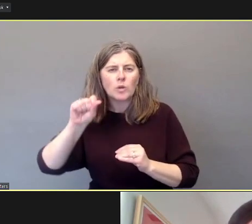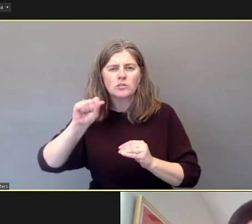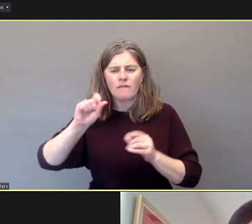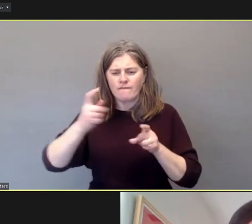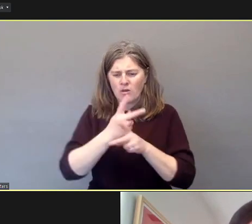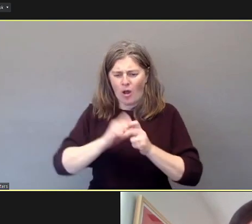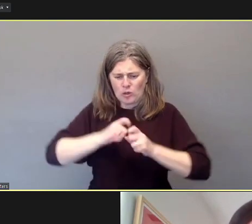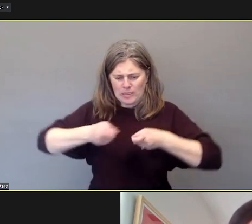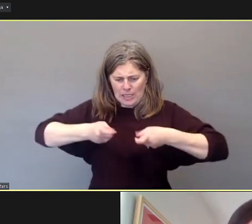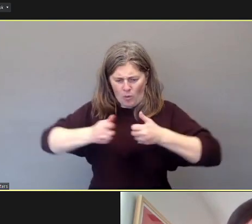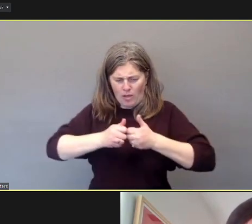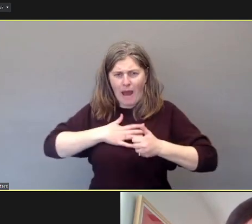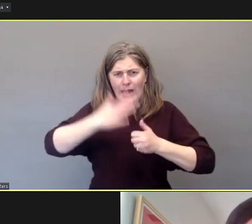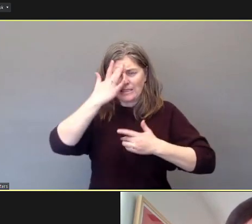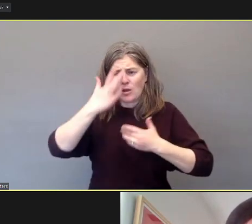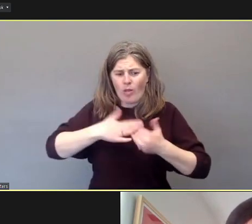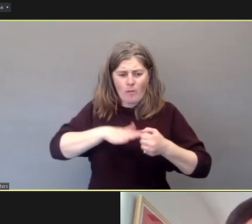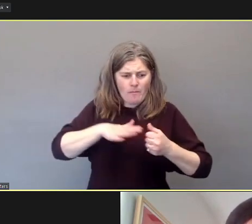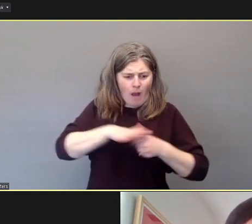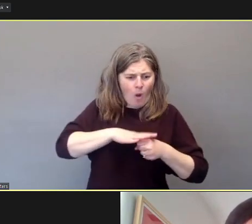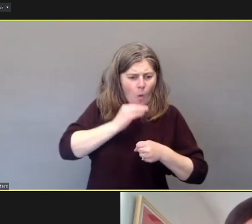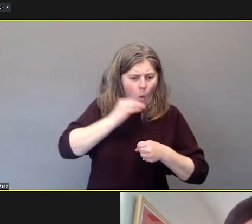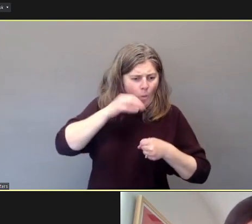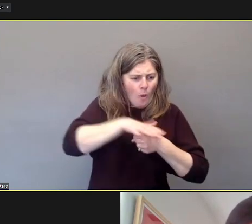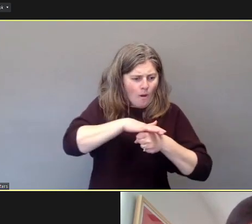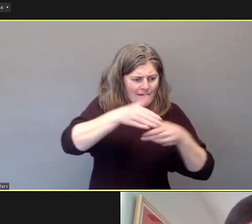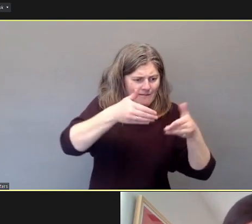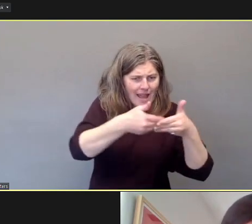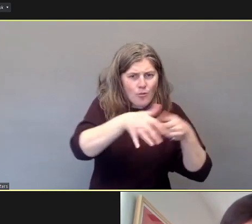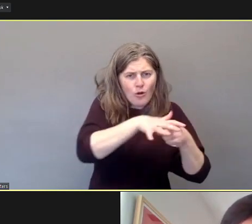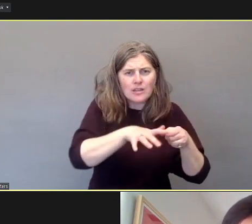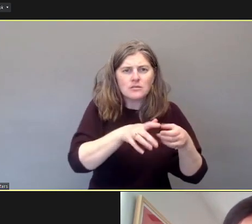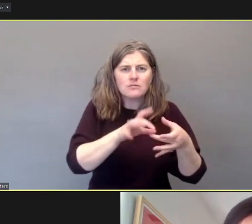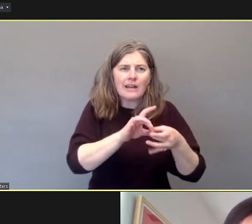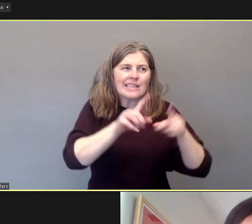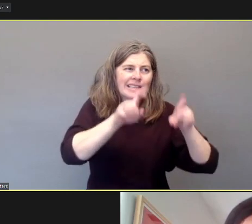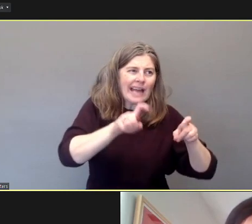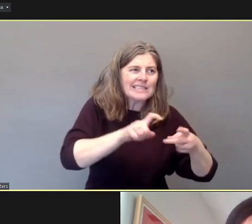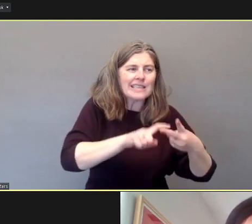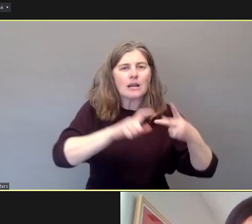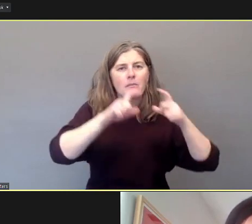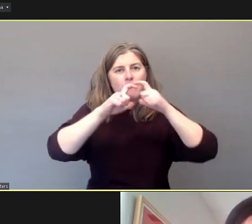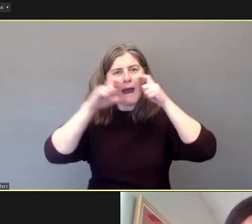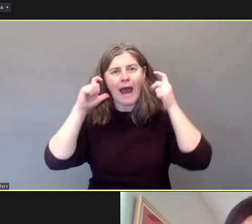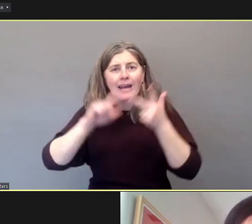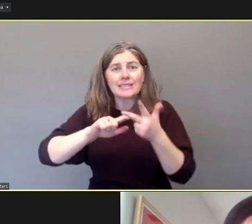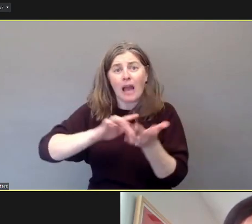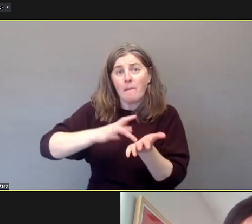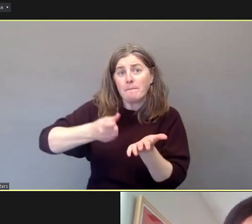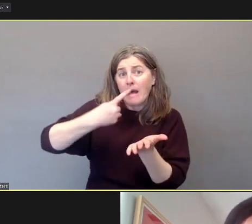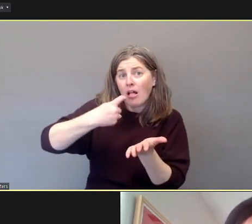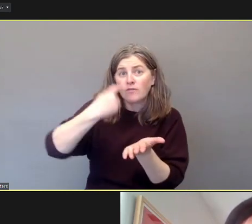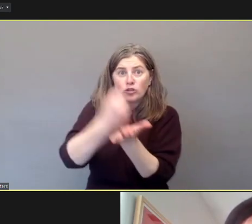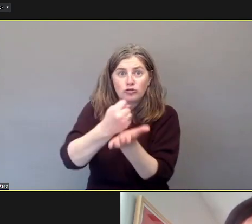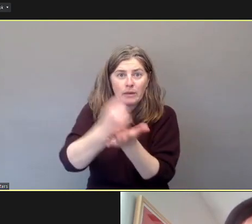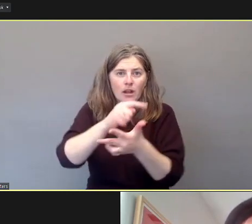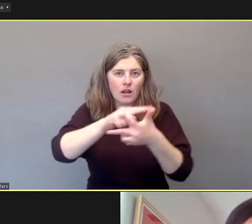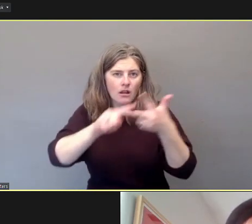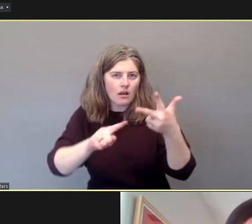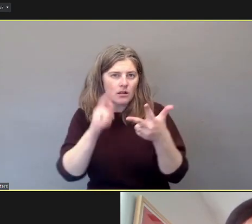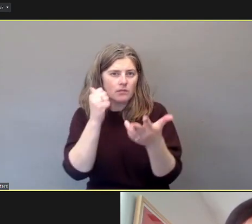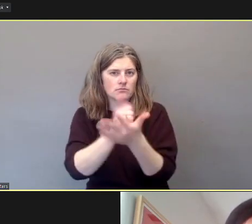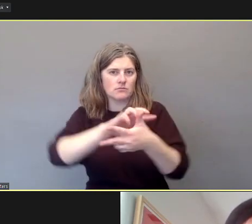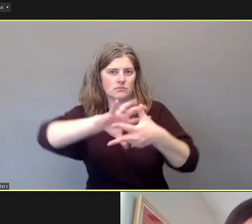disease, either in our homes or neighborhoods with respect to testing, masks, and pills, really, to treat COVID. I